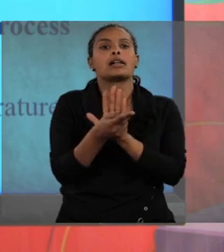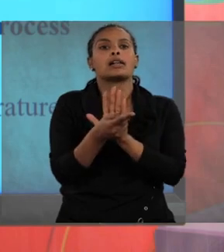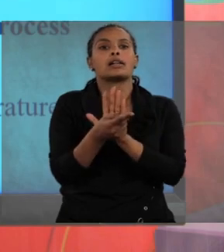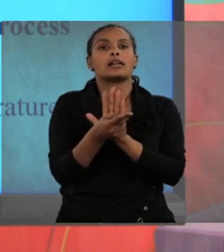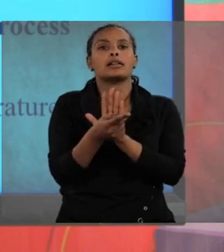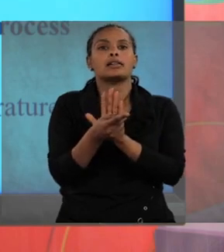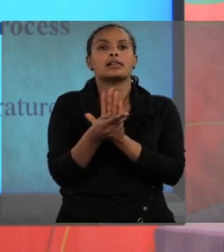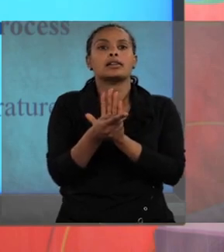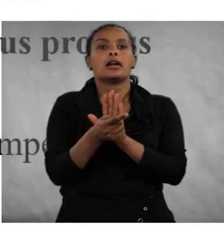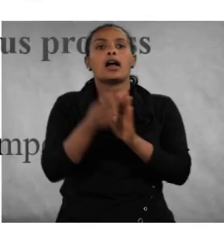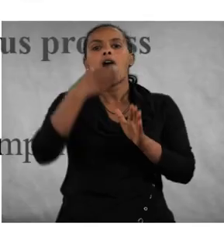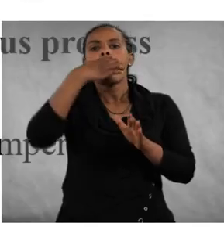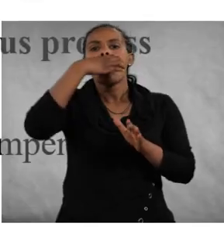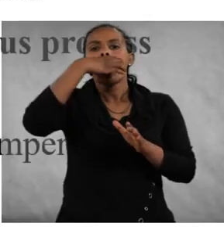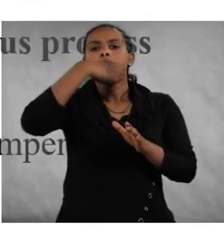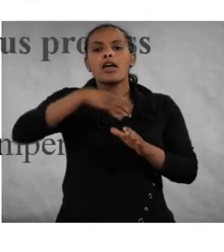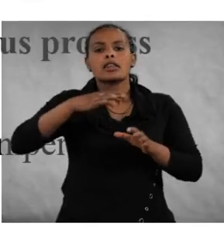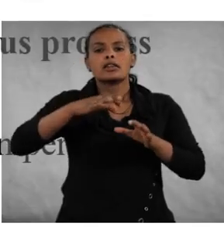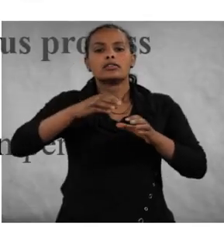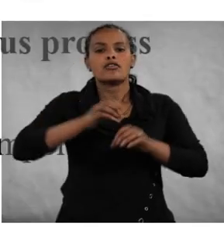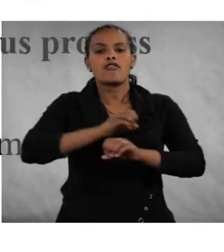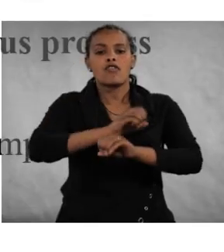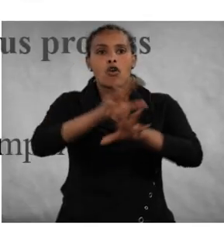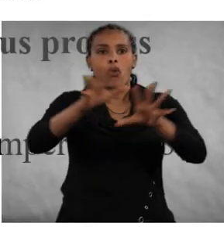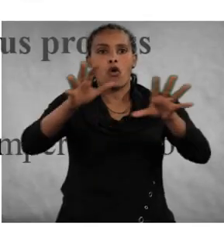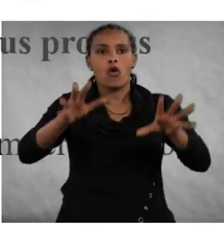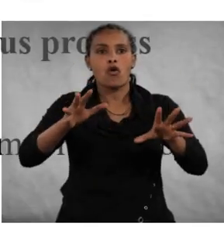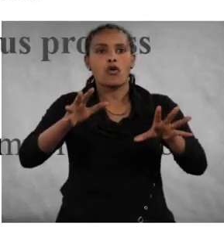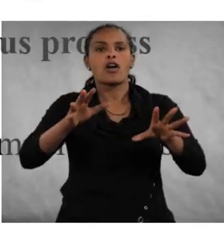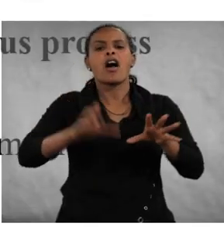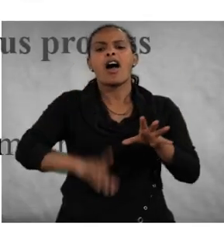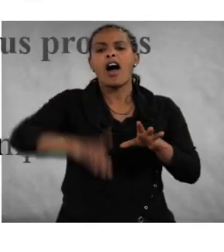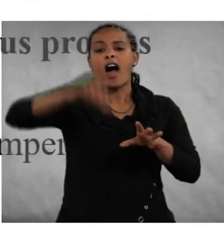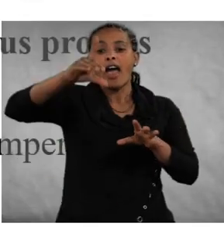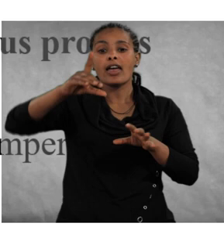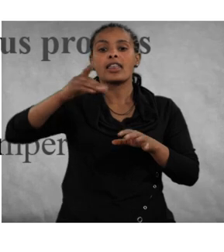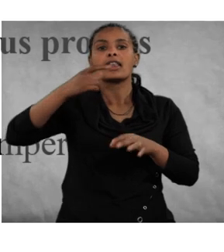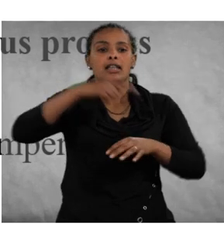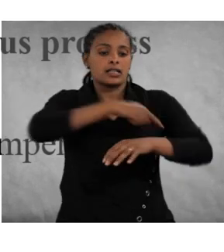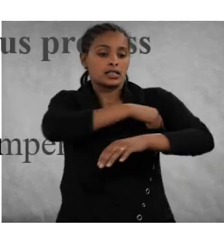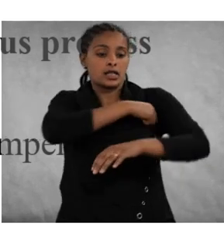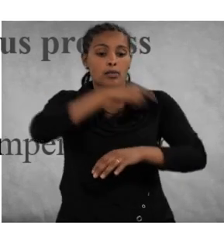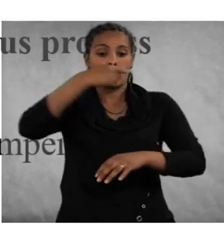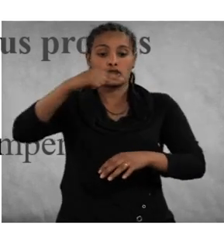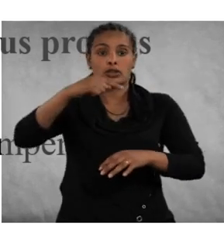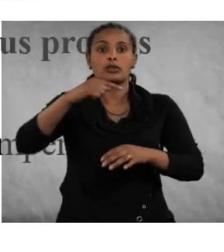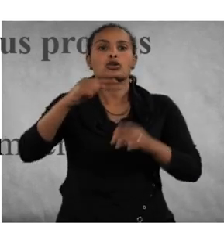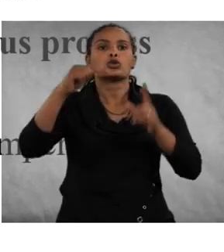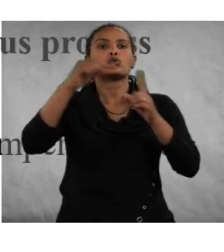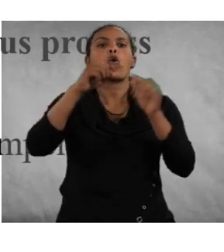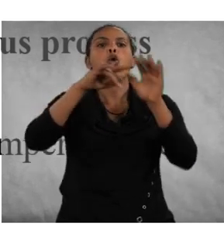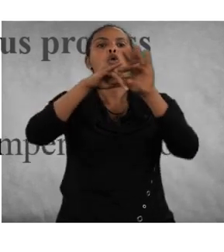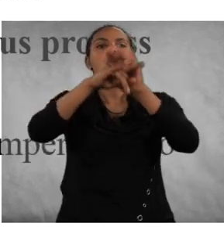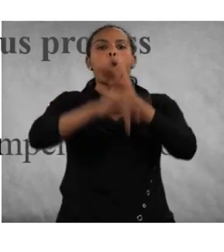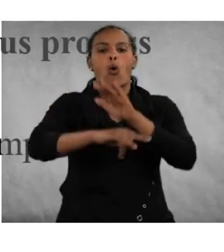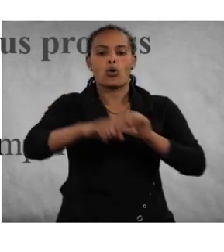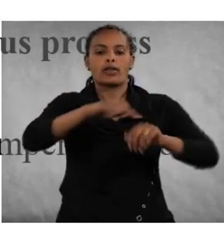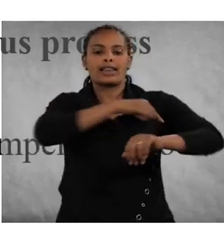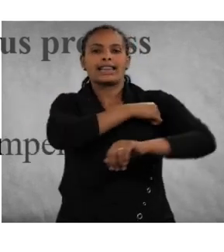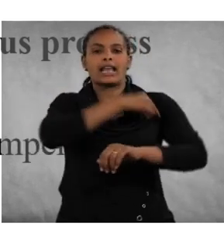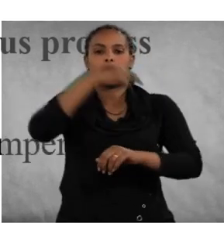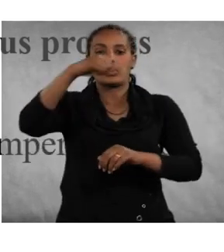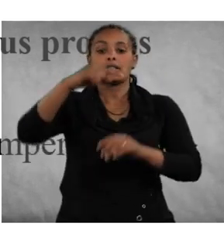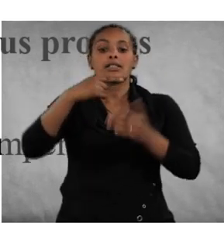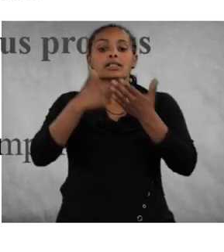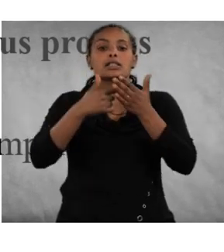example, heat flows from a body of high temperature to a body of low temperature.